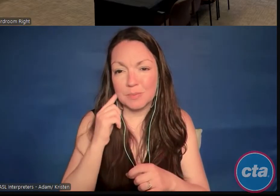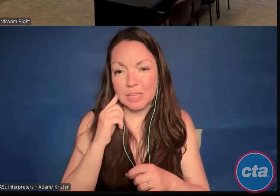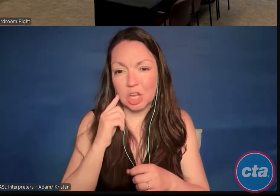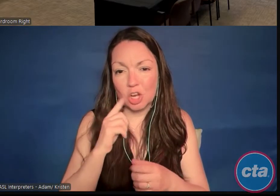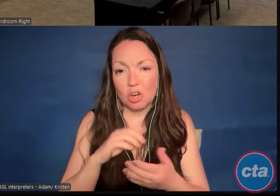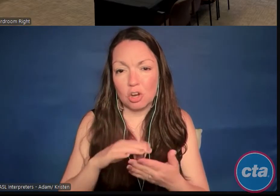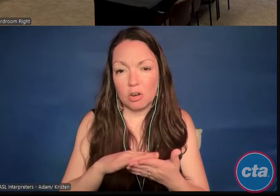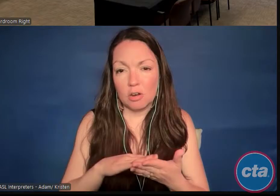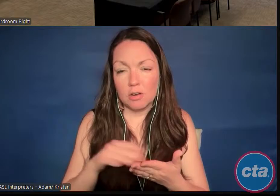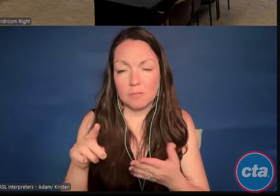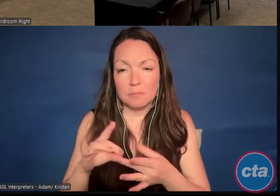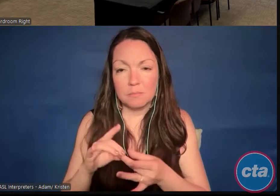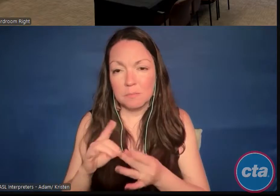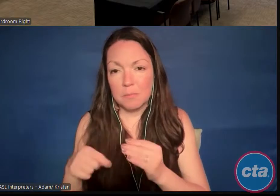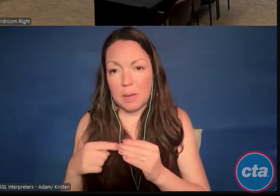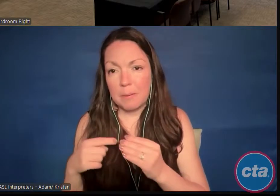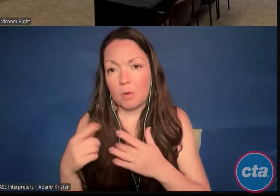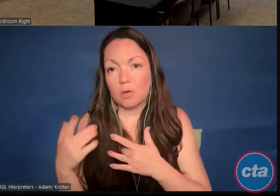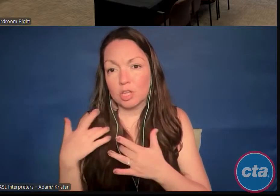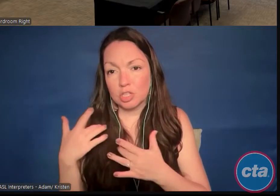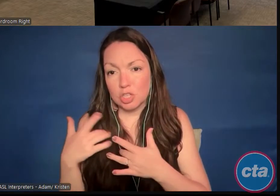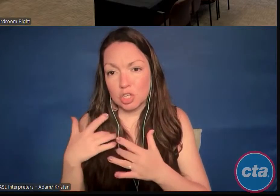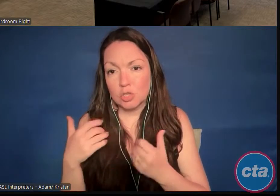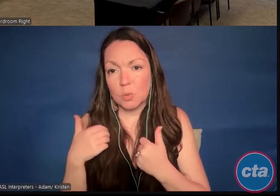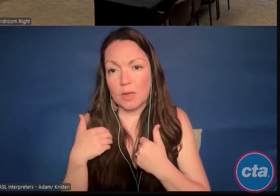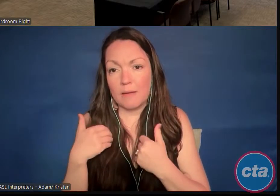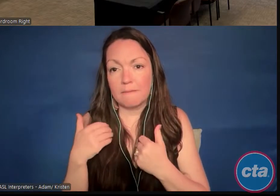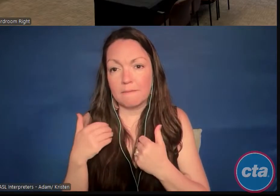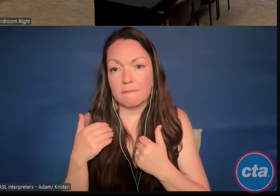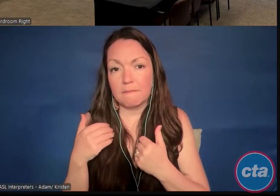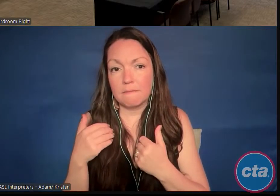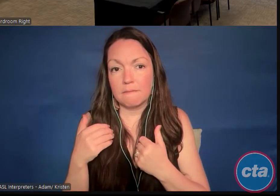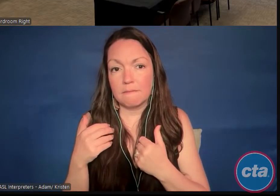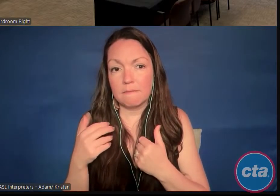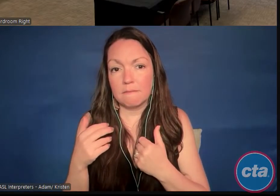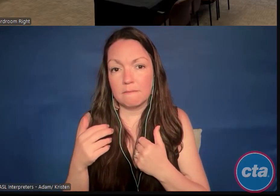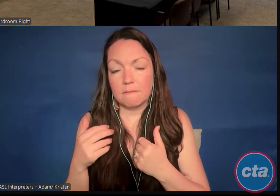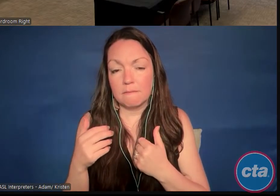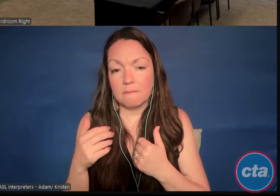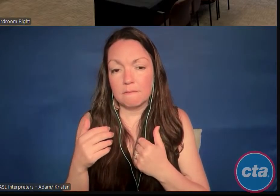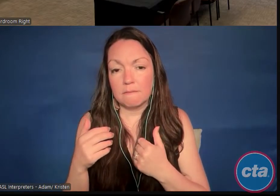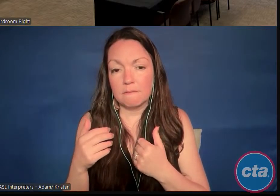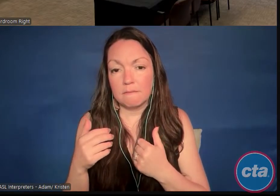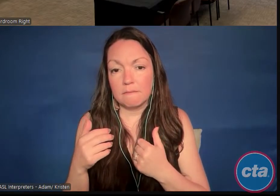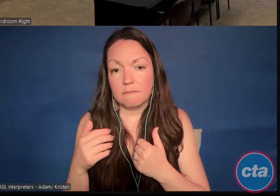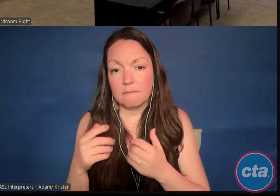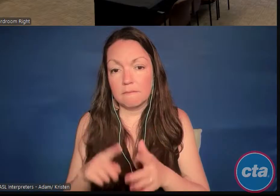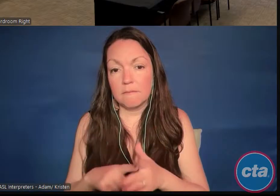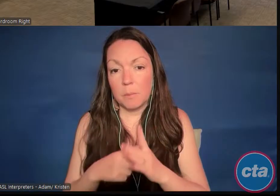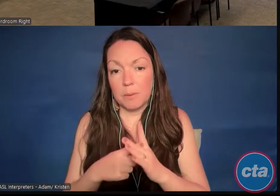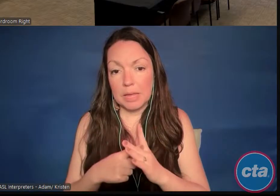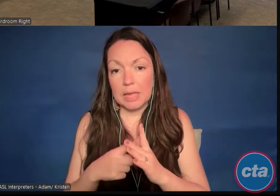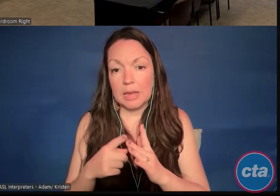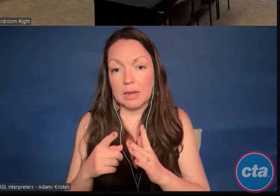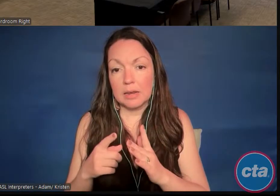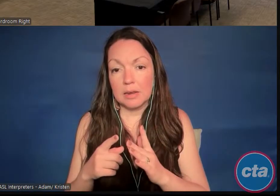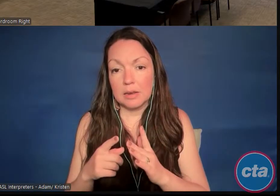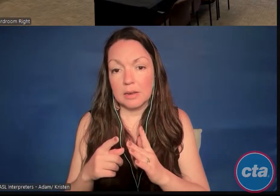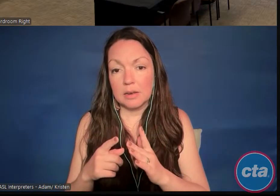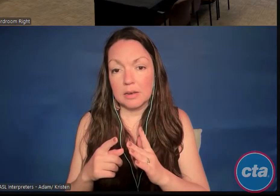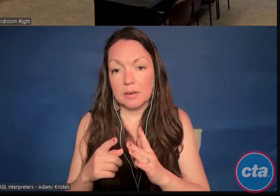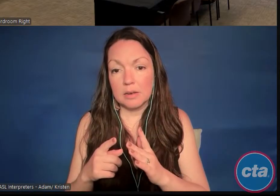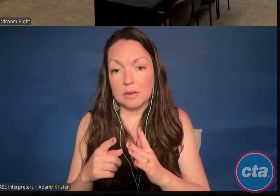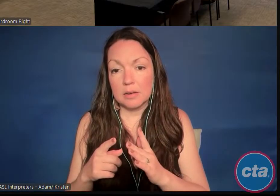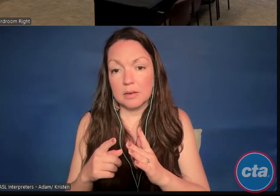concerns that they may have for our transportation. So again, I think that she has a very good story to tell.